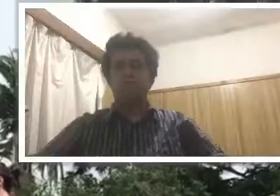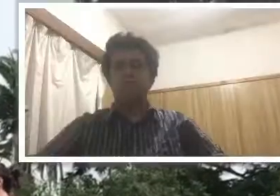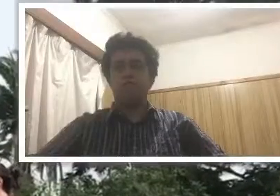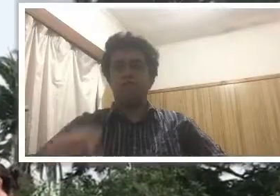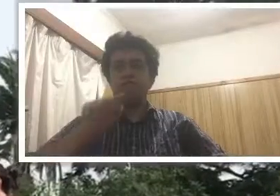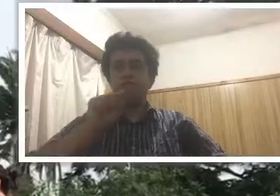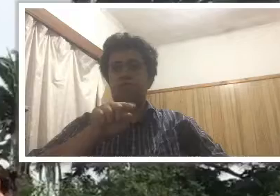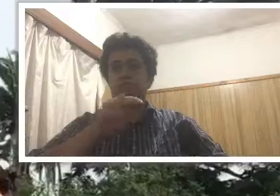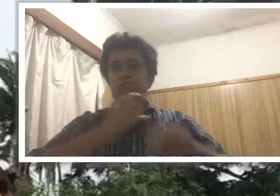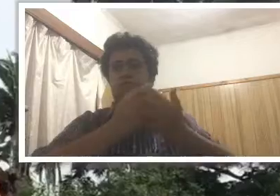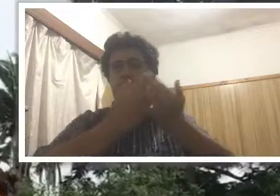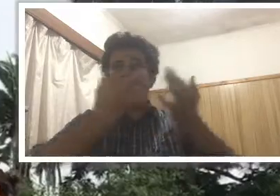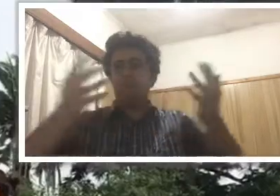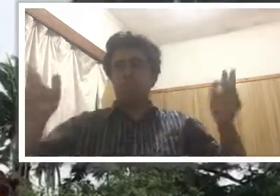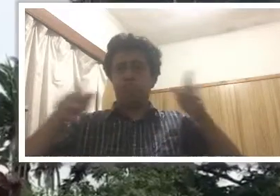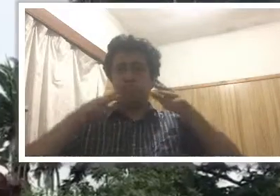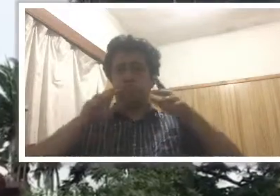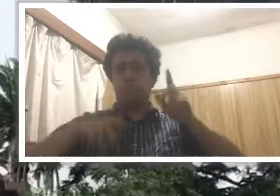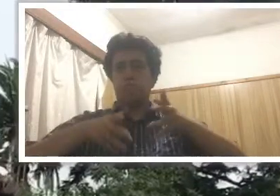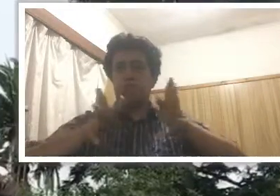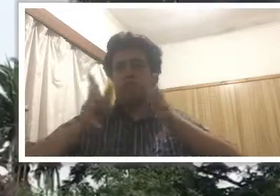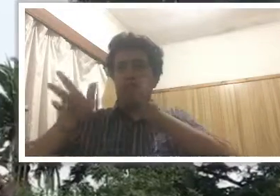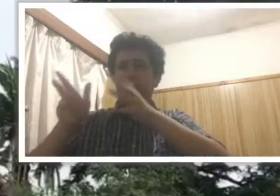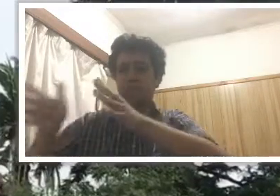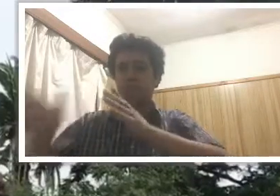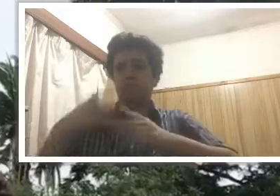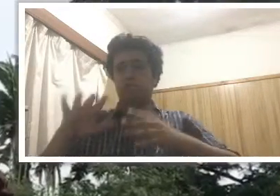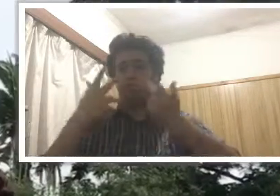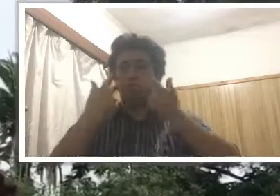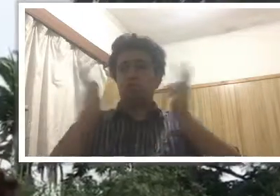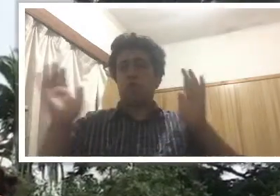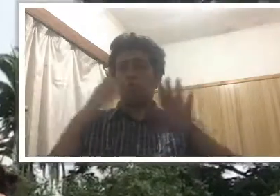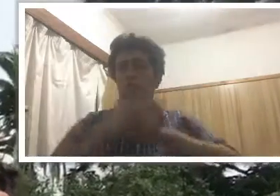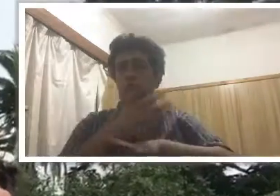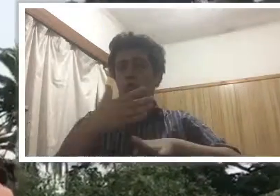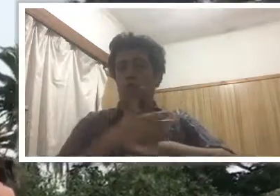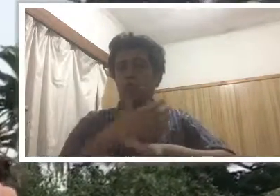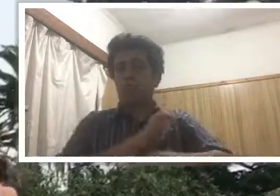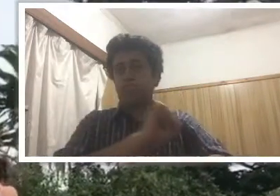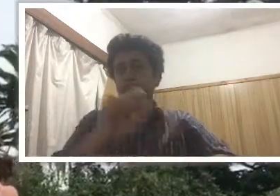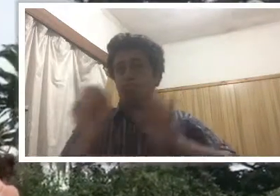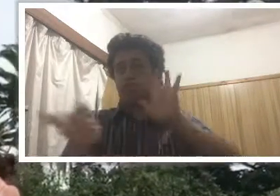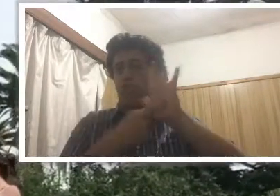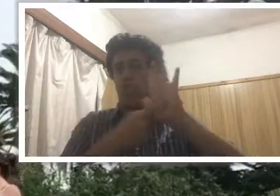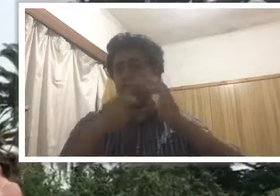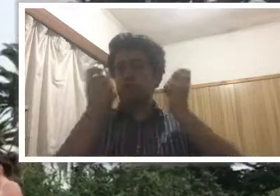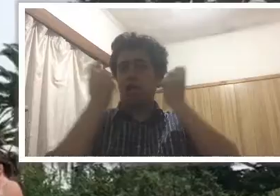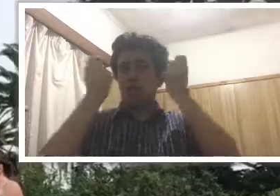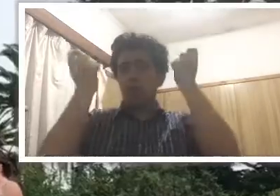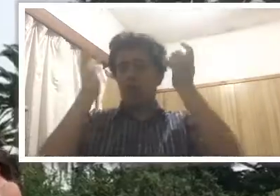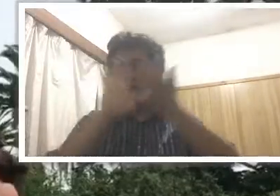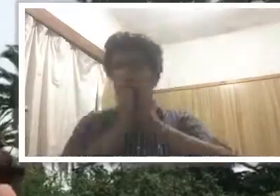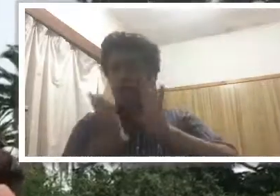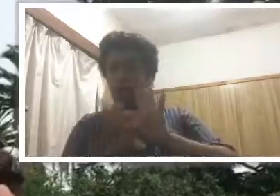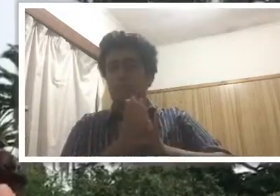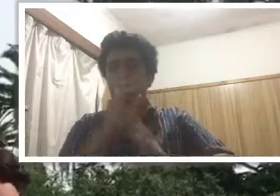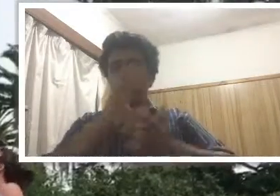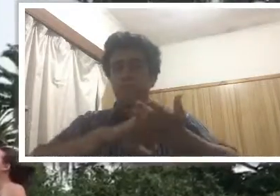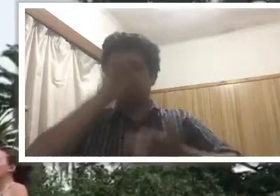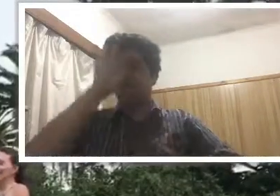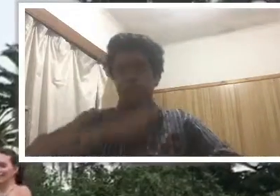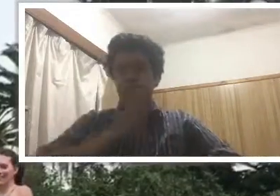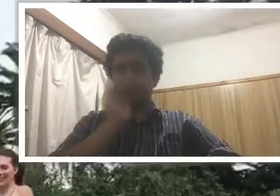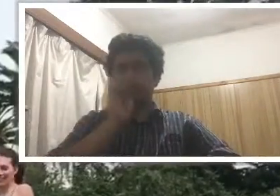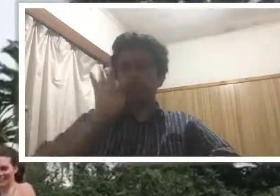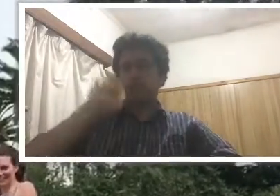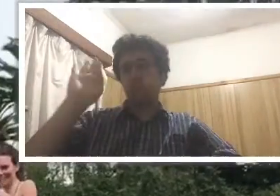learning. This type of recognition towards students' work can help them feel valued within the school community,